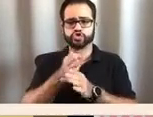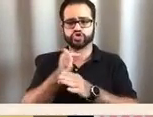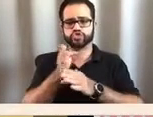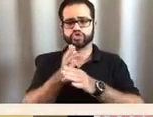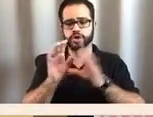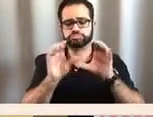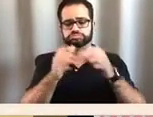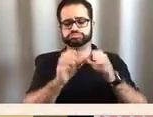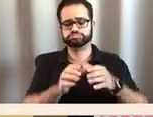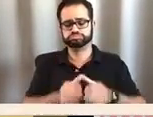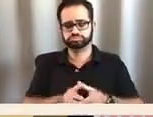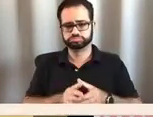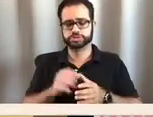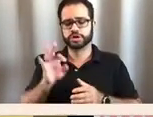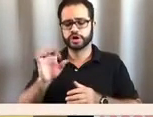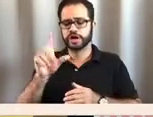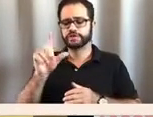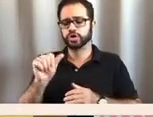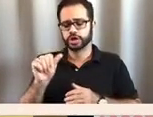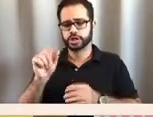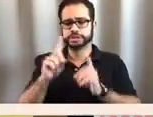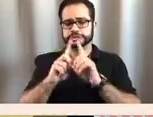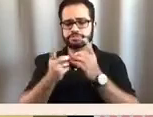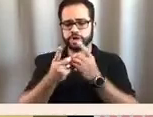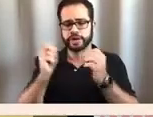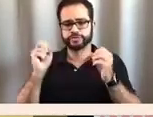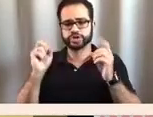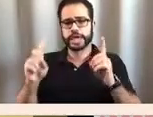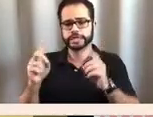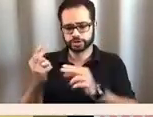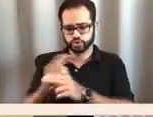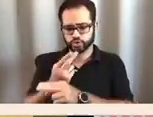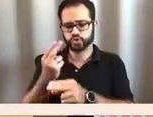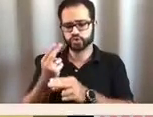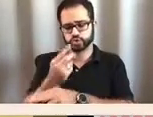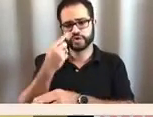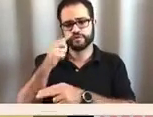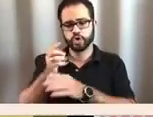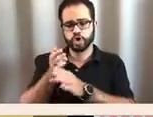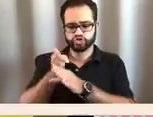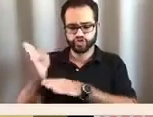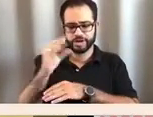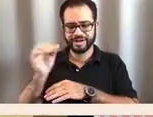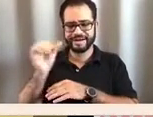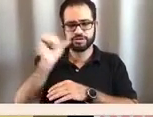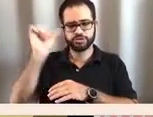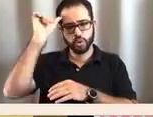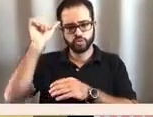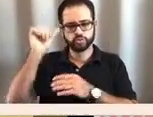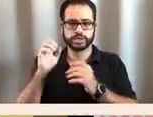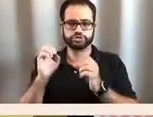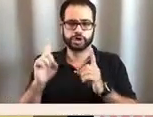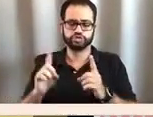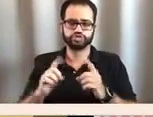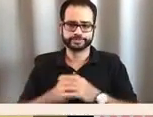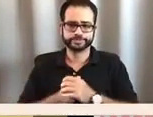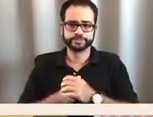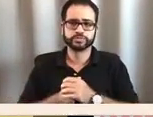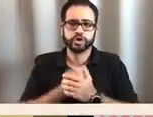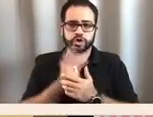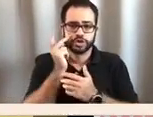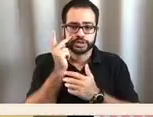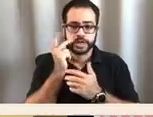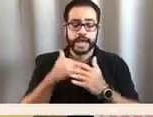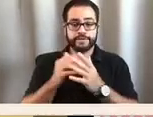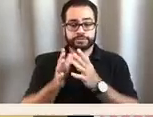of Florida Department of Education uses in career and adult education. So you see there's lots